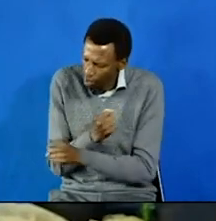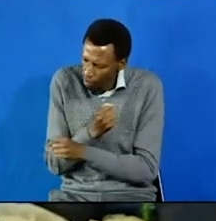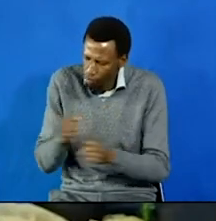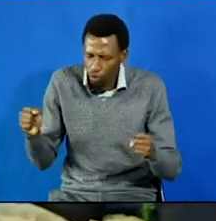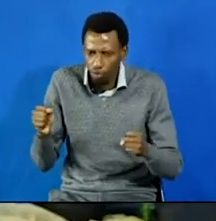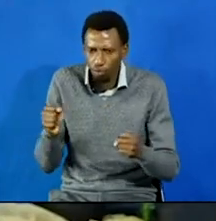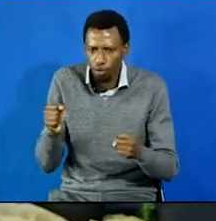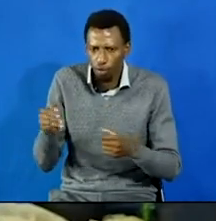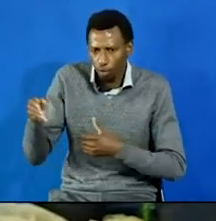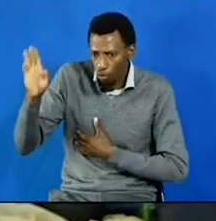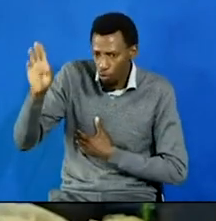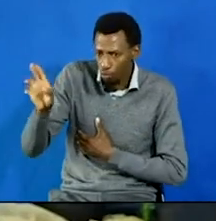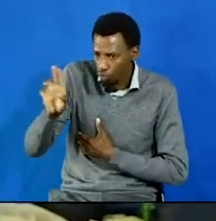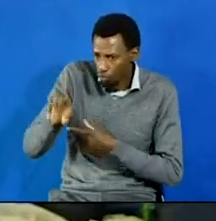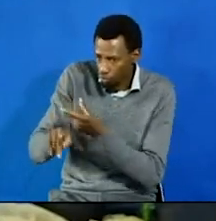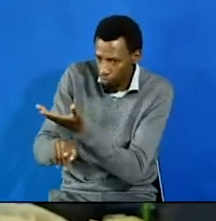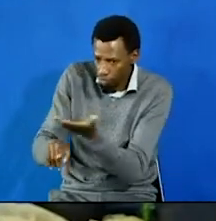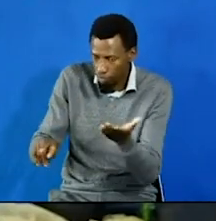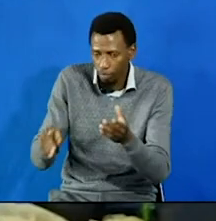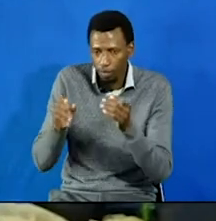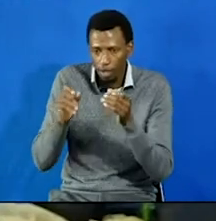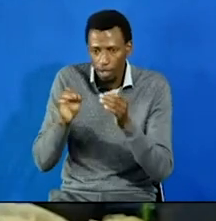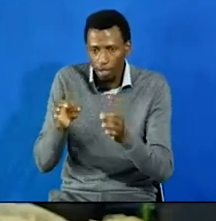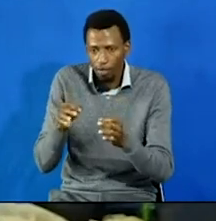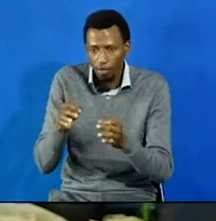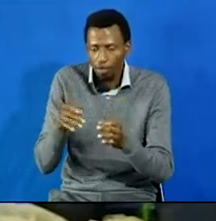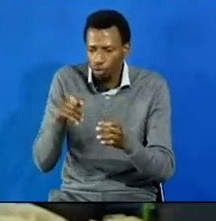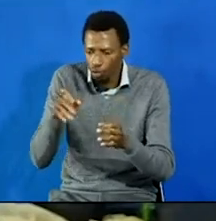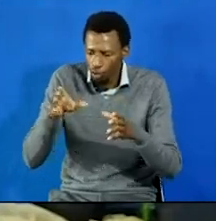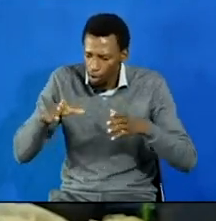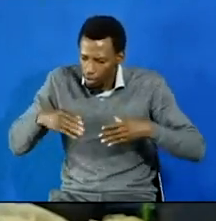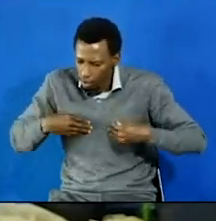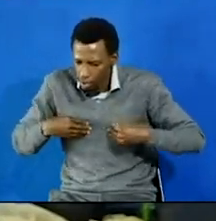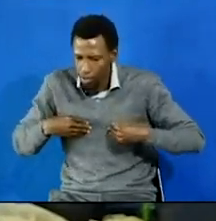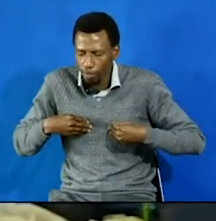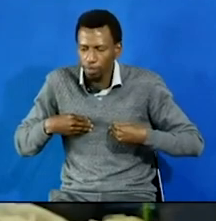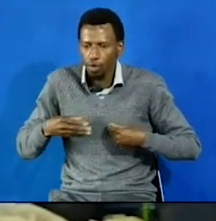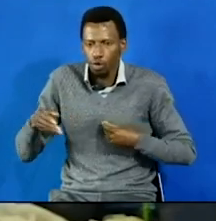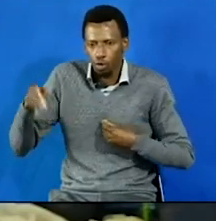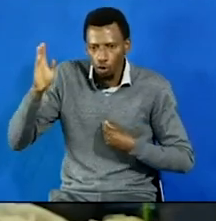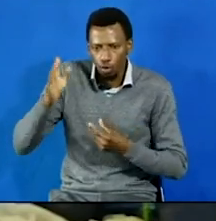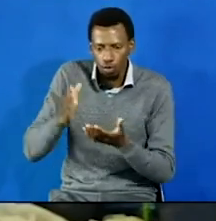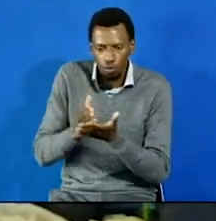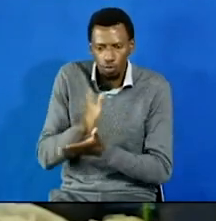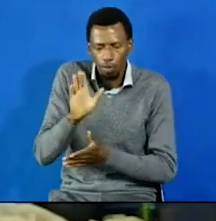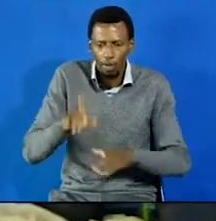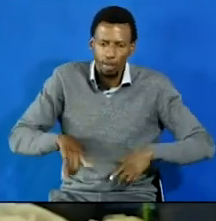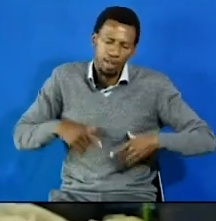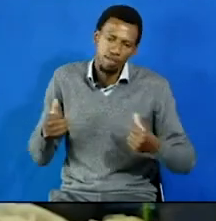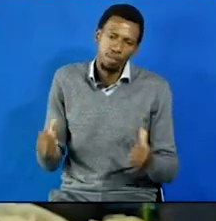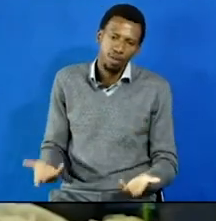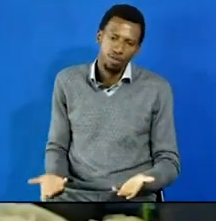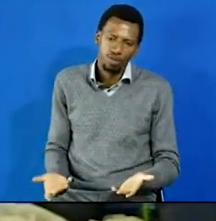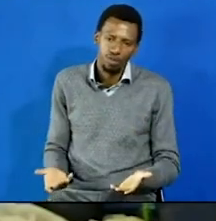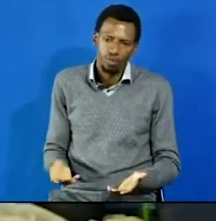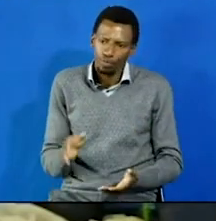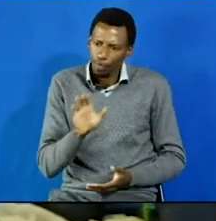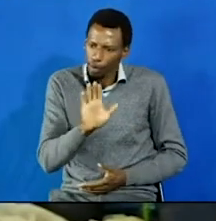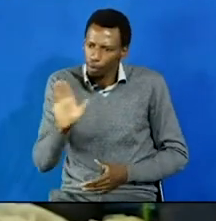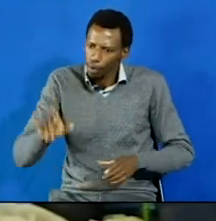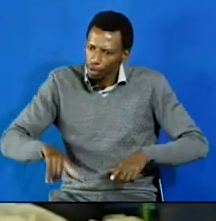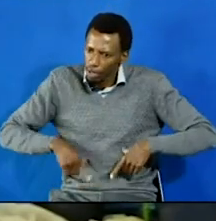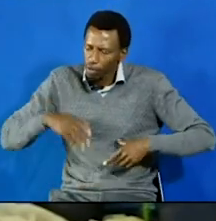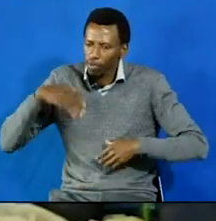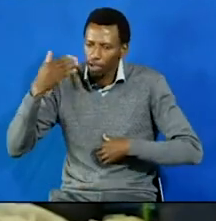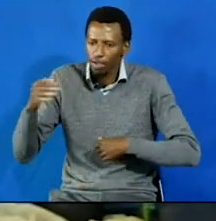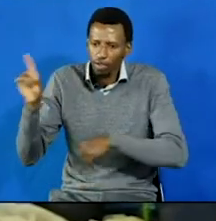not acknowledged that he is the Lord of your life through your lifestyle. How is your life each and every